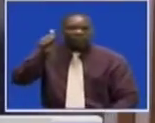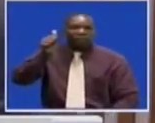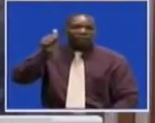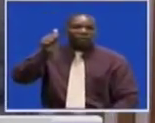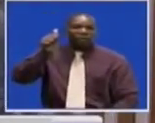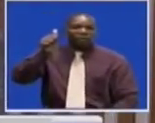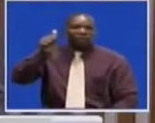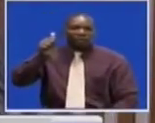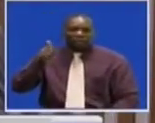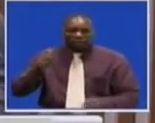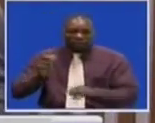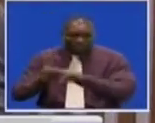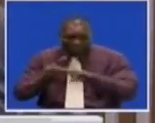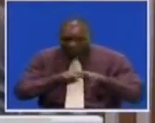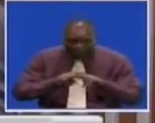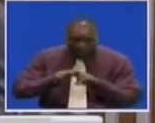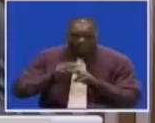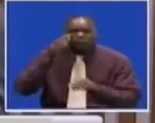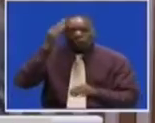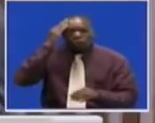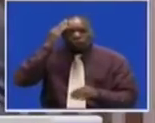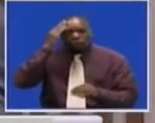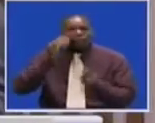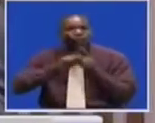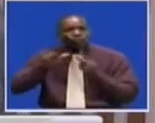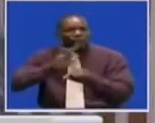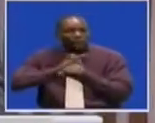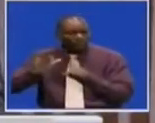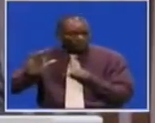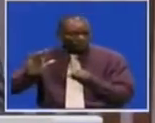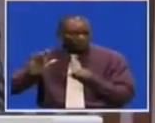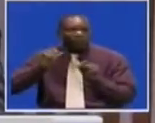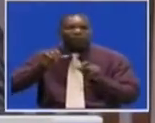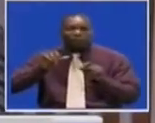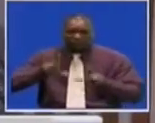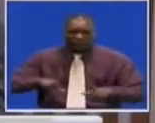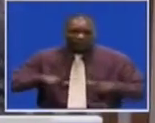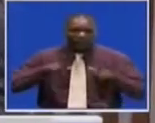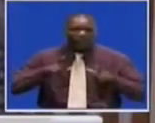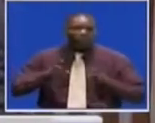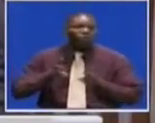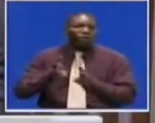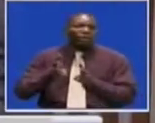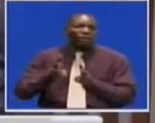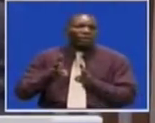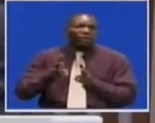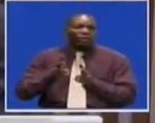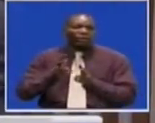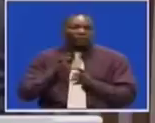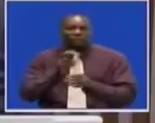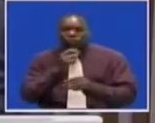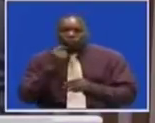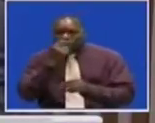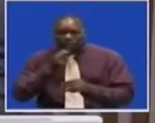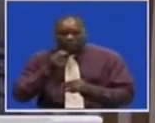and looked to say, I think there's a huge vacuum in terms of the lifestyle aspect. There's a huge vacuum. And when we speak lifestyle,